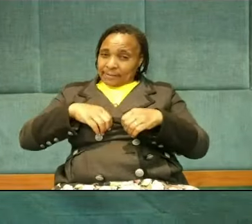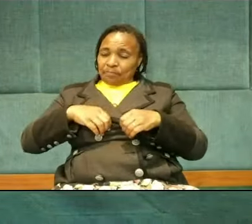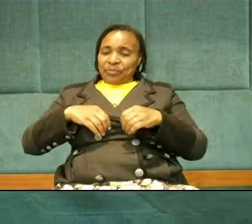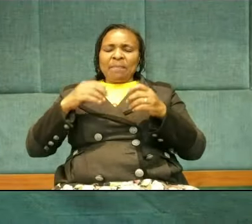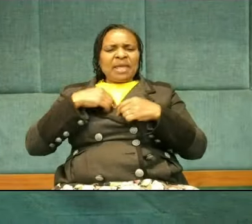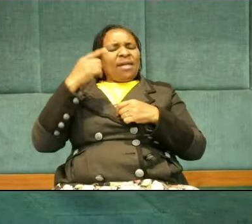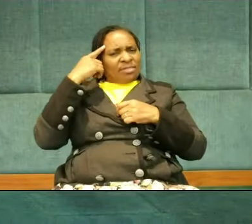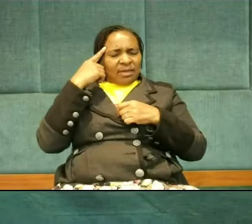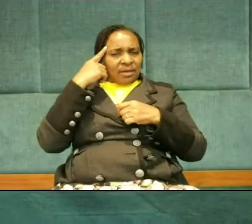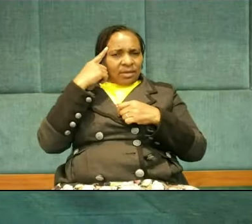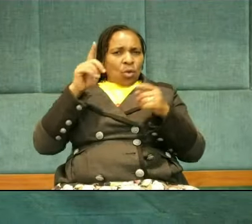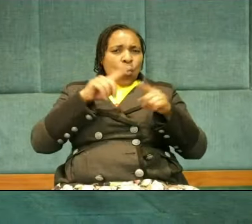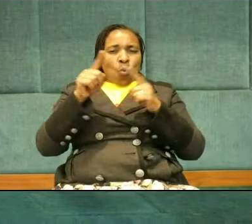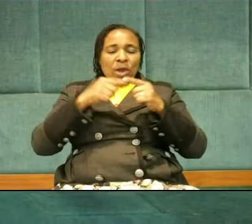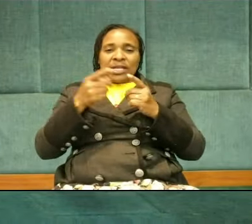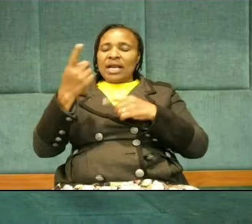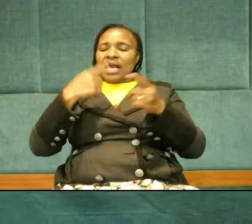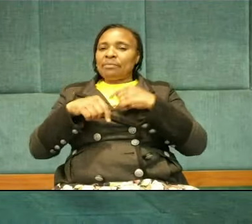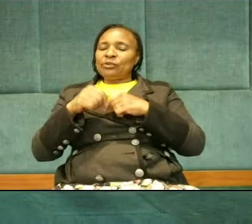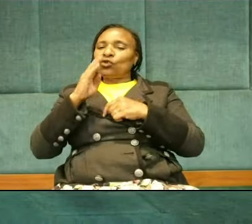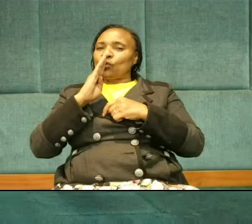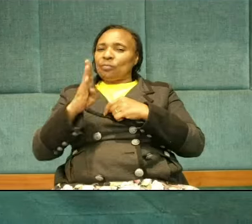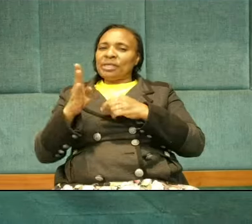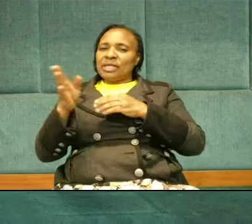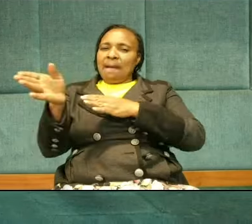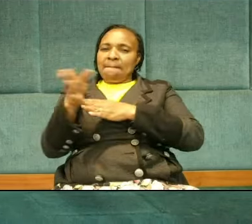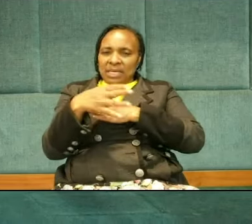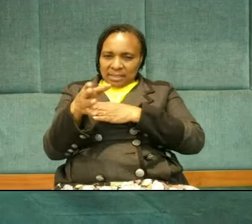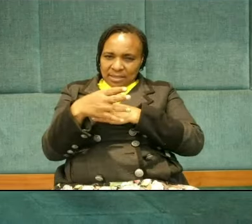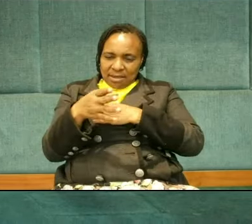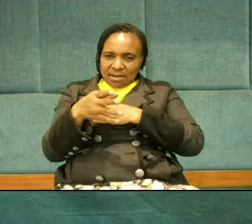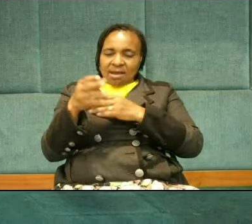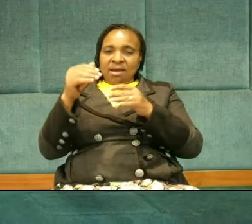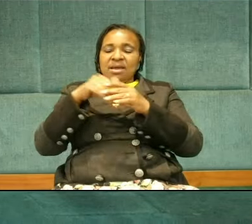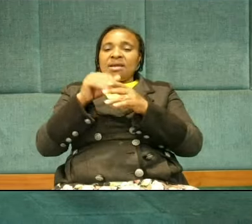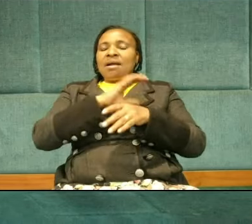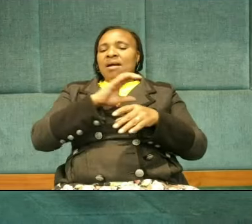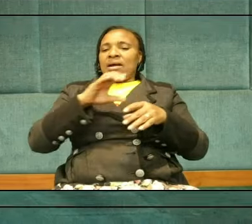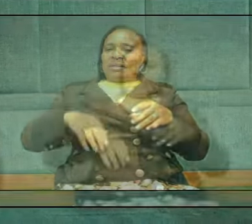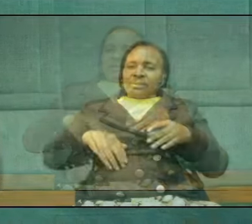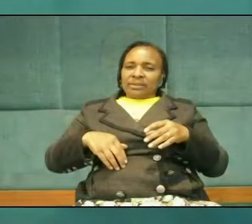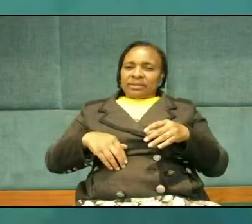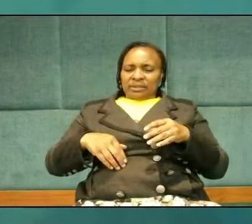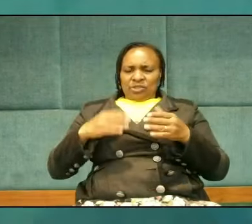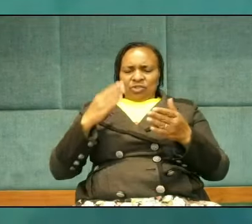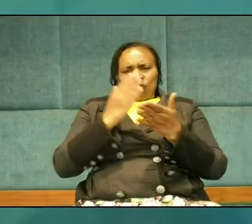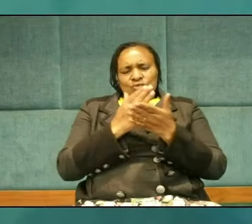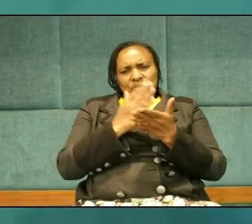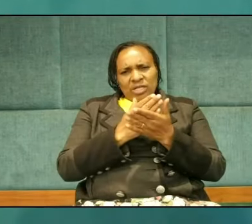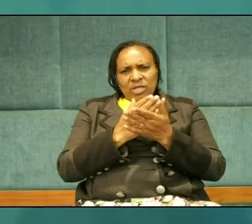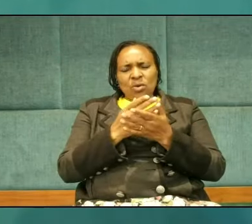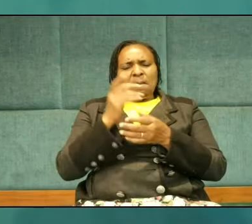I think when it comes to being an ambassador in Christ, is actually